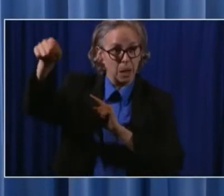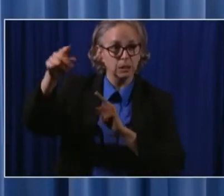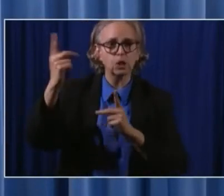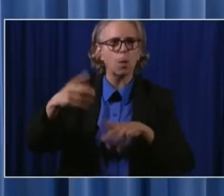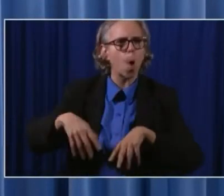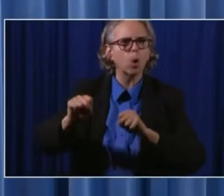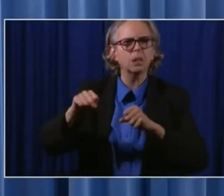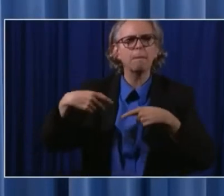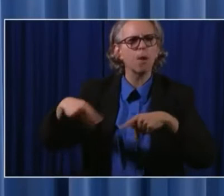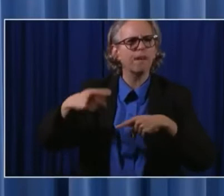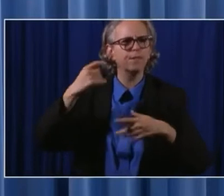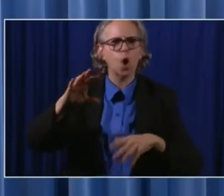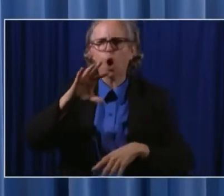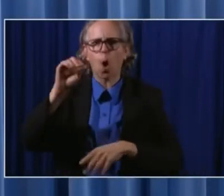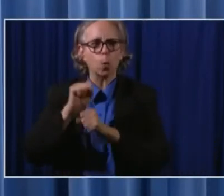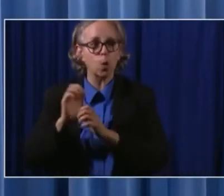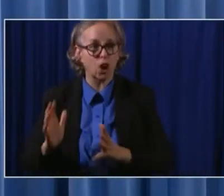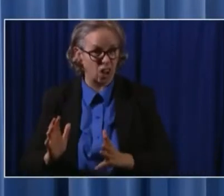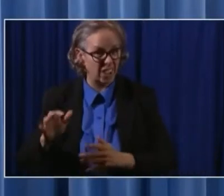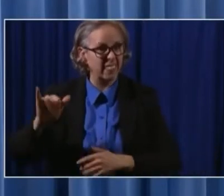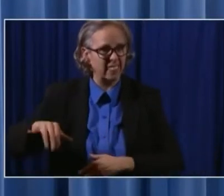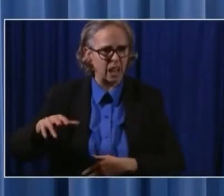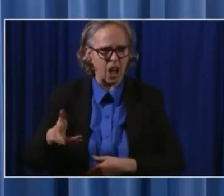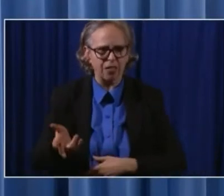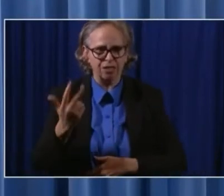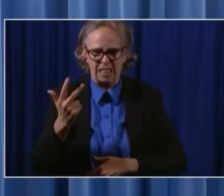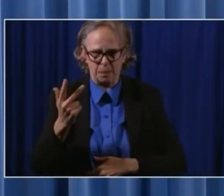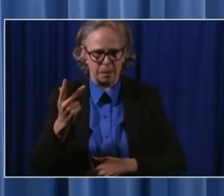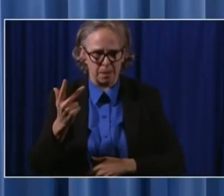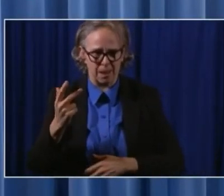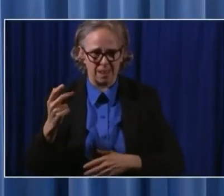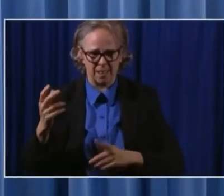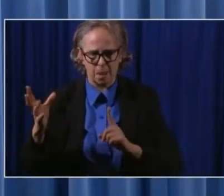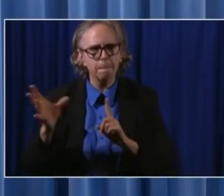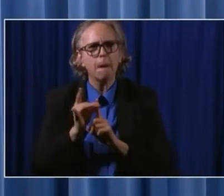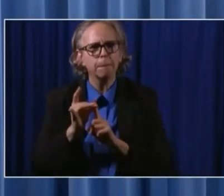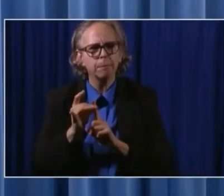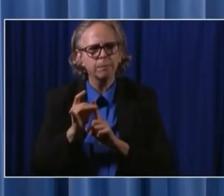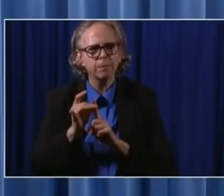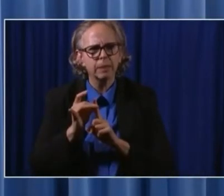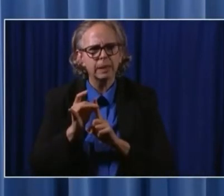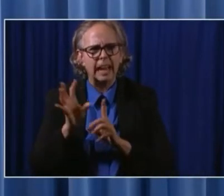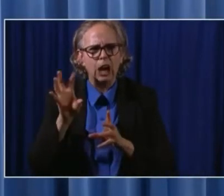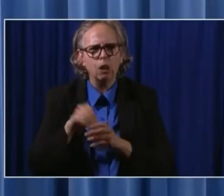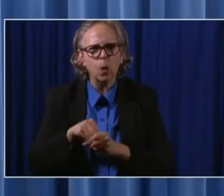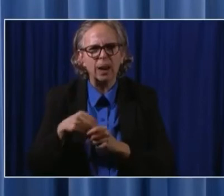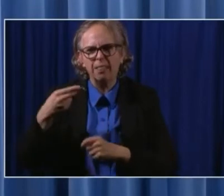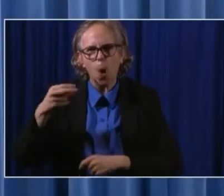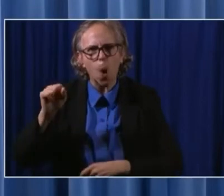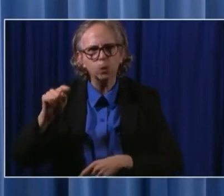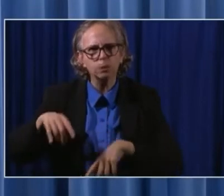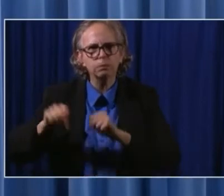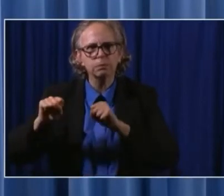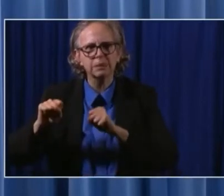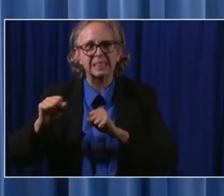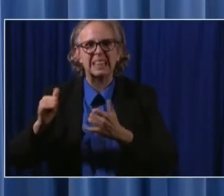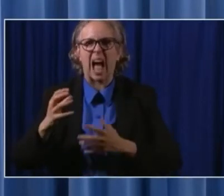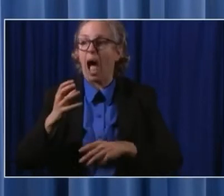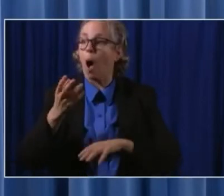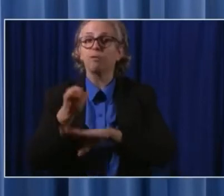3 people got sick, including the host, who is now tragically on a ventilator. 7 adults in Mansfield got